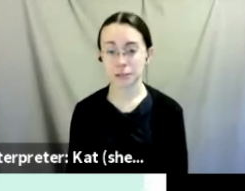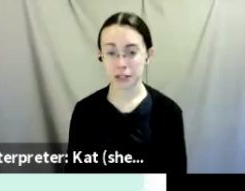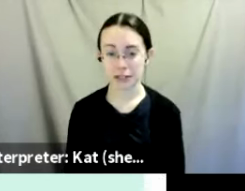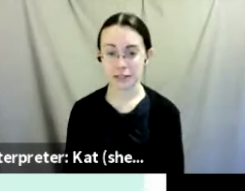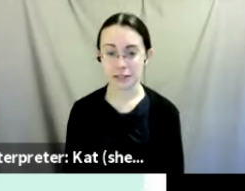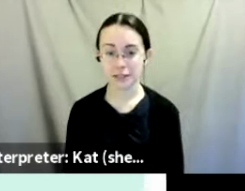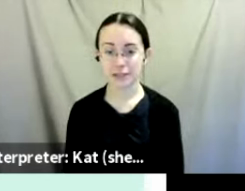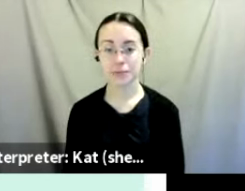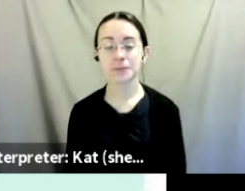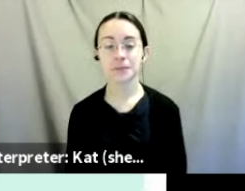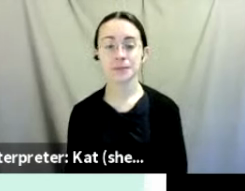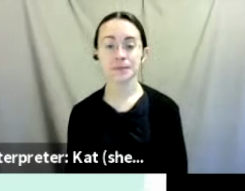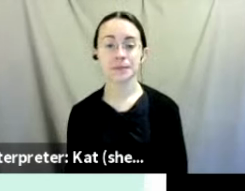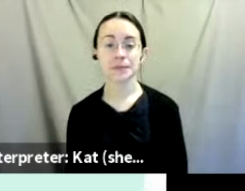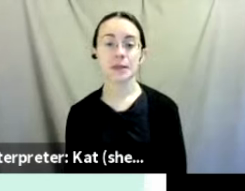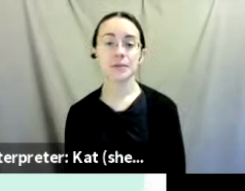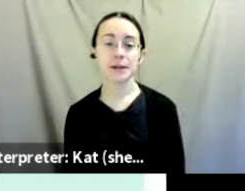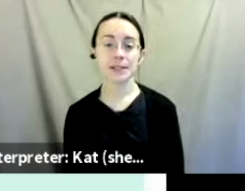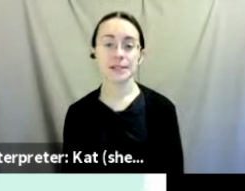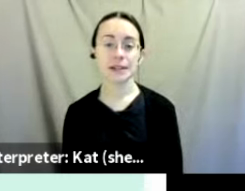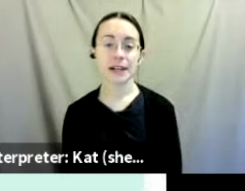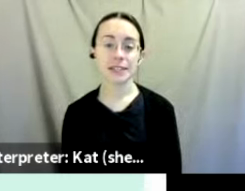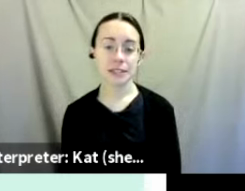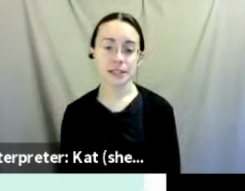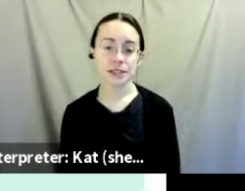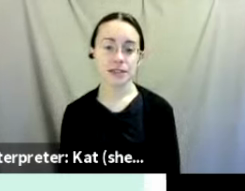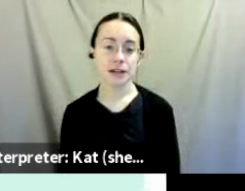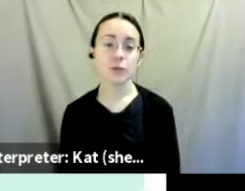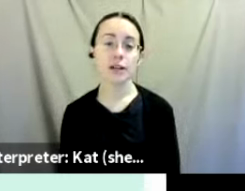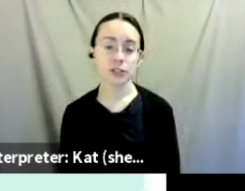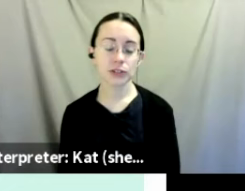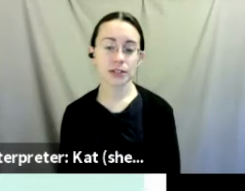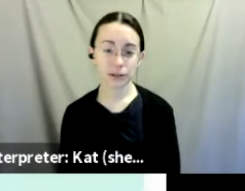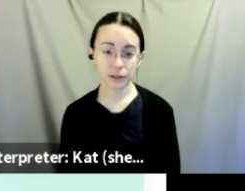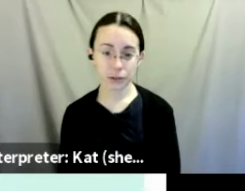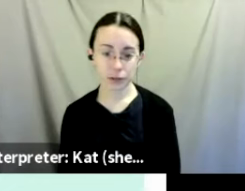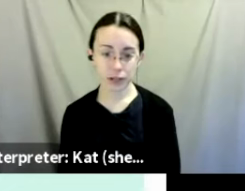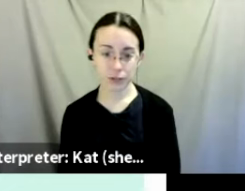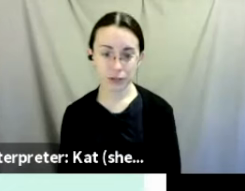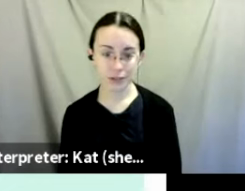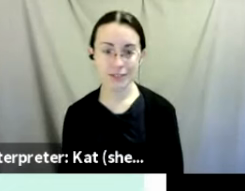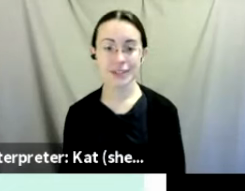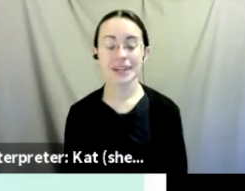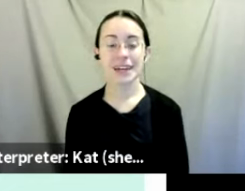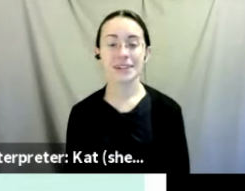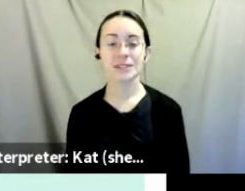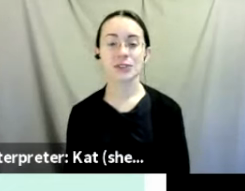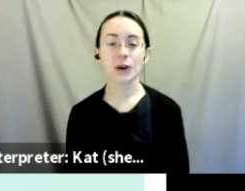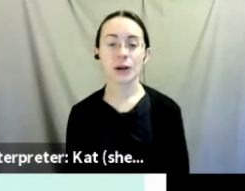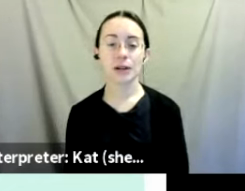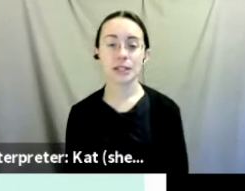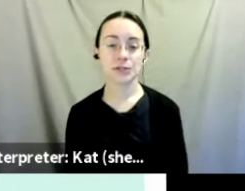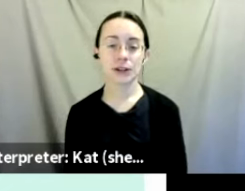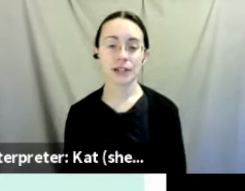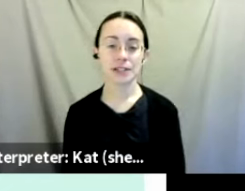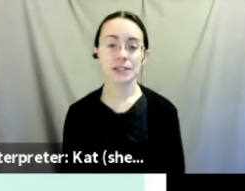all experiences. But I wanted to look at the deaf community, of course. And so